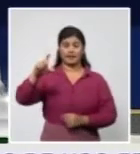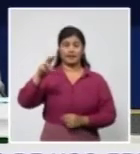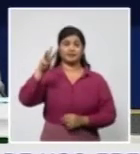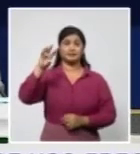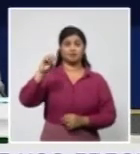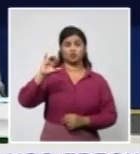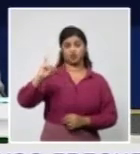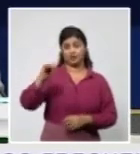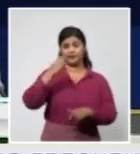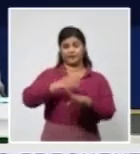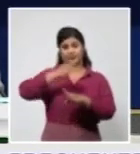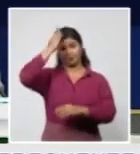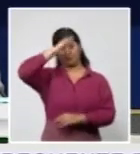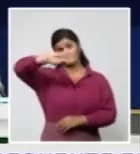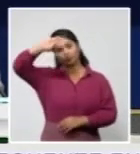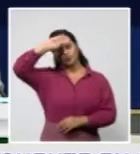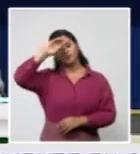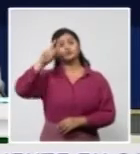306 in Villa Claras,